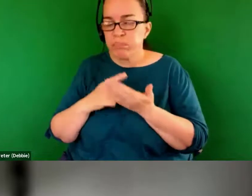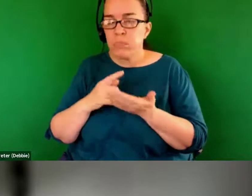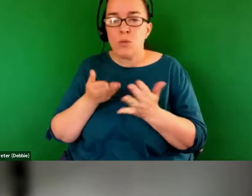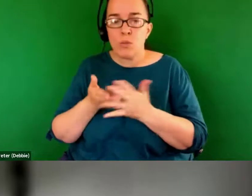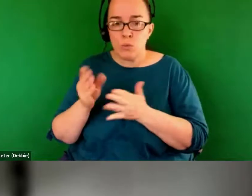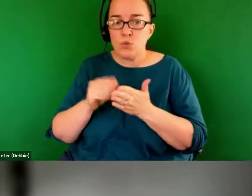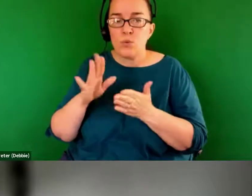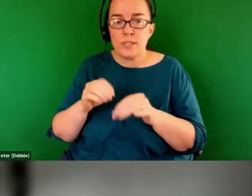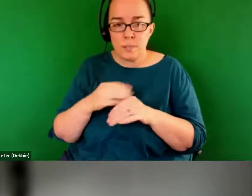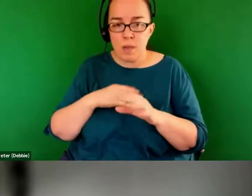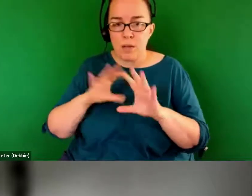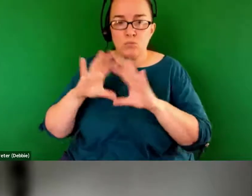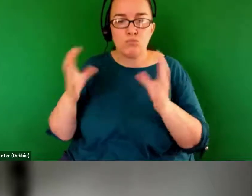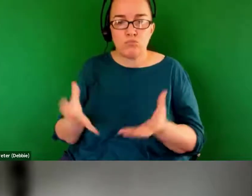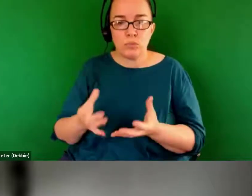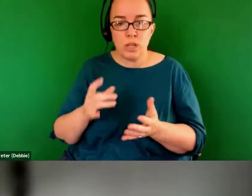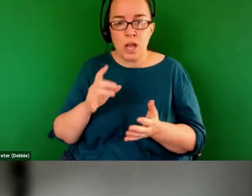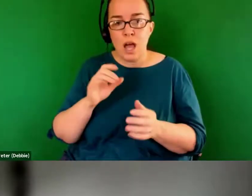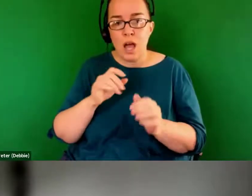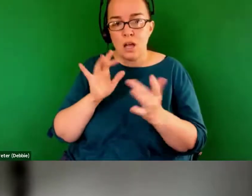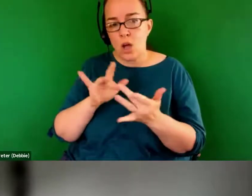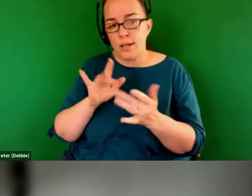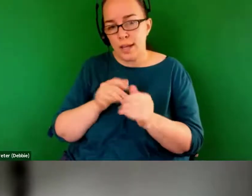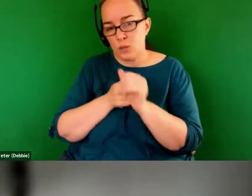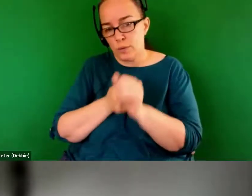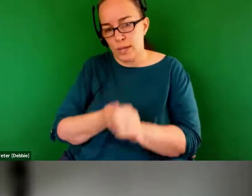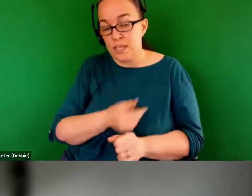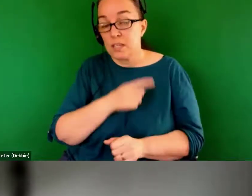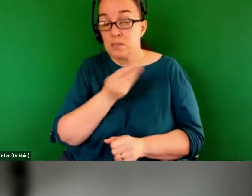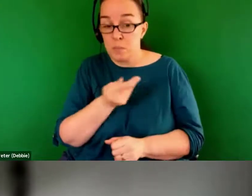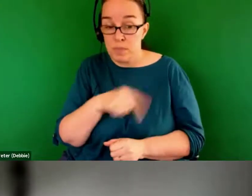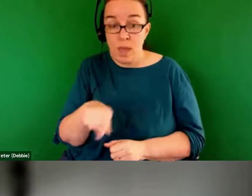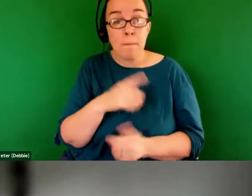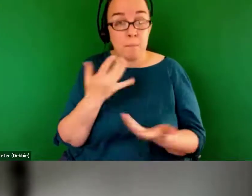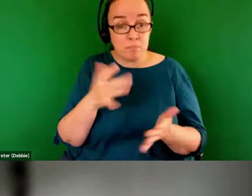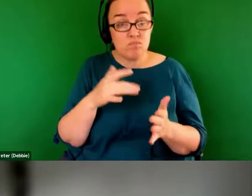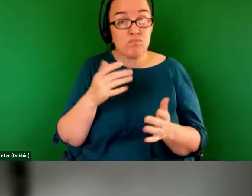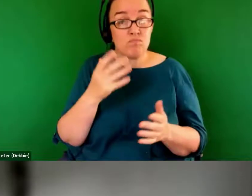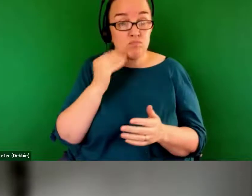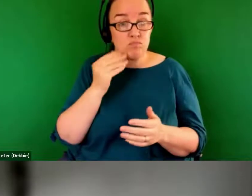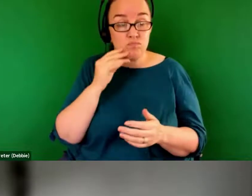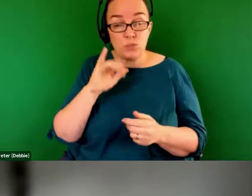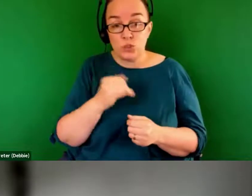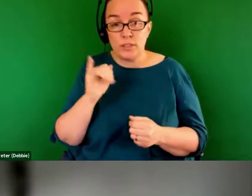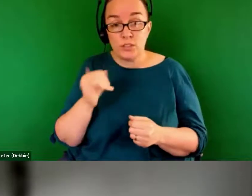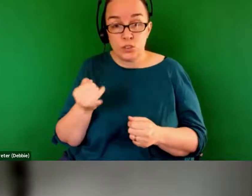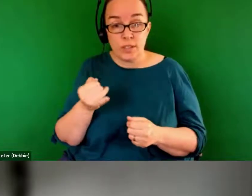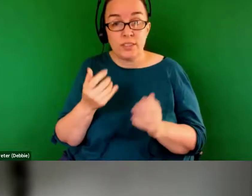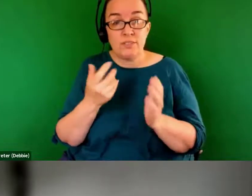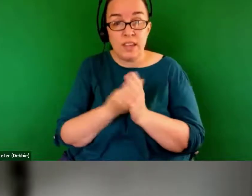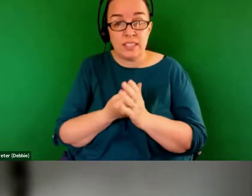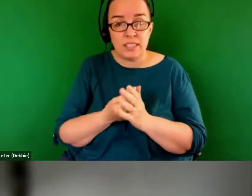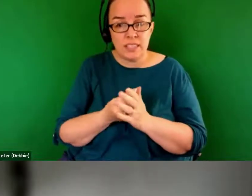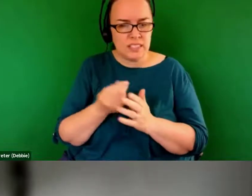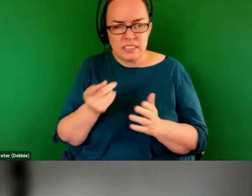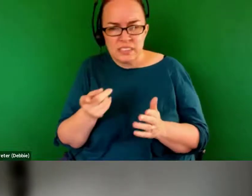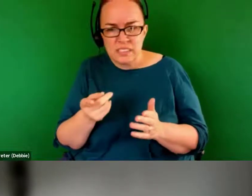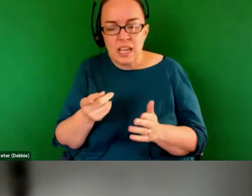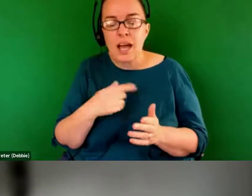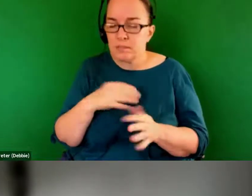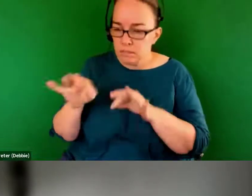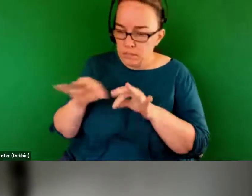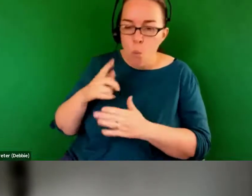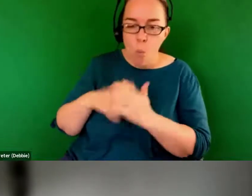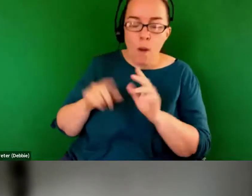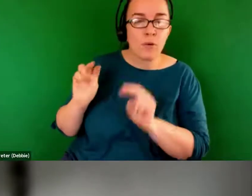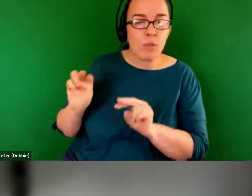the J&J vaccine and talking about what to look for. There's nothing wrong with taking time